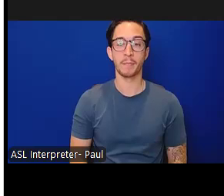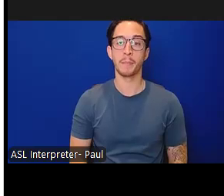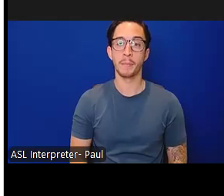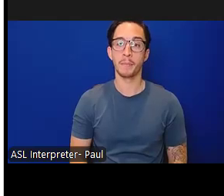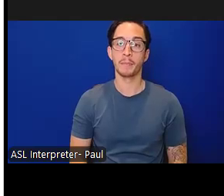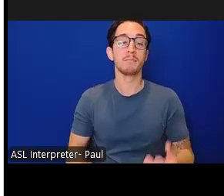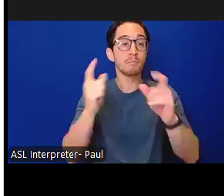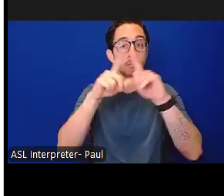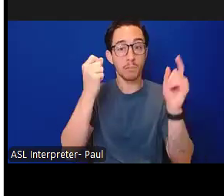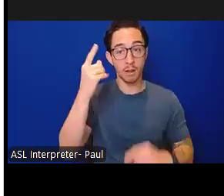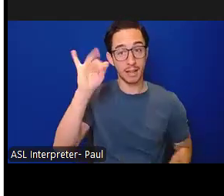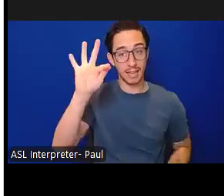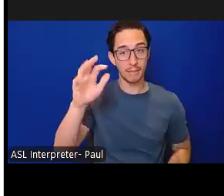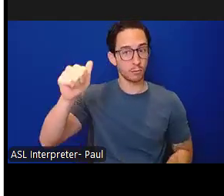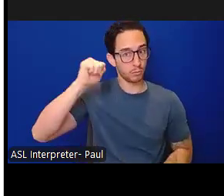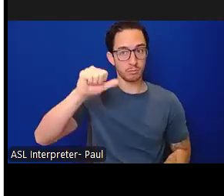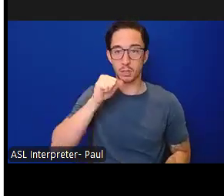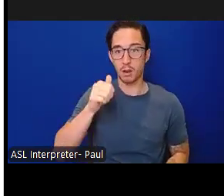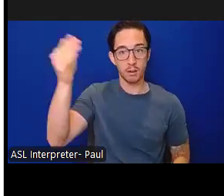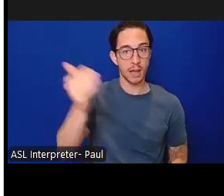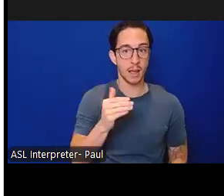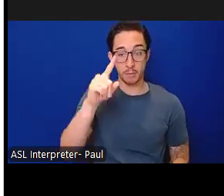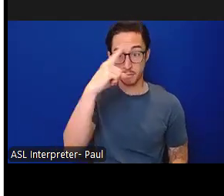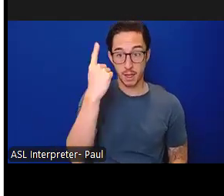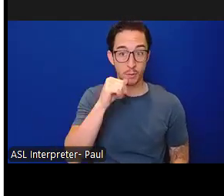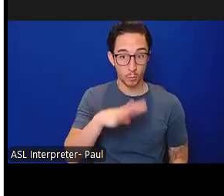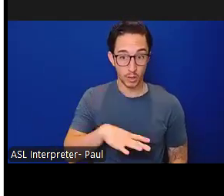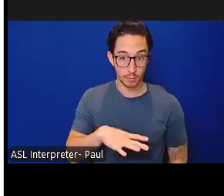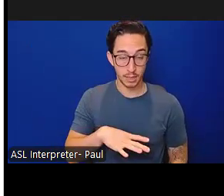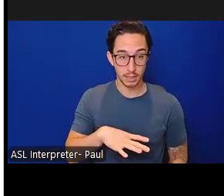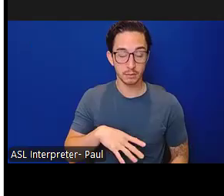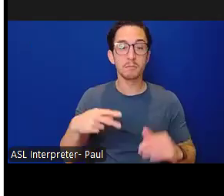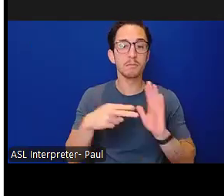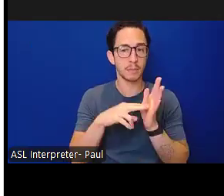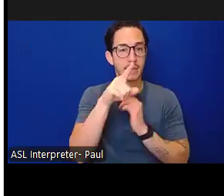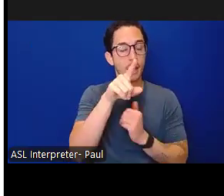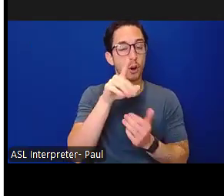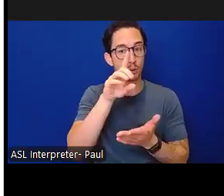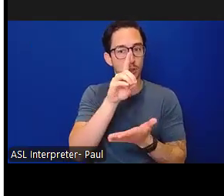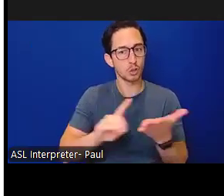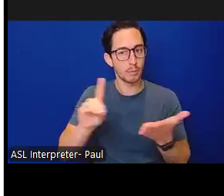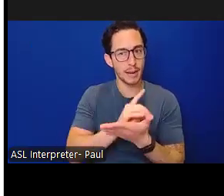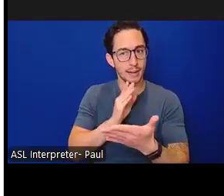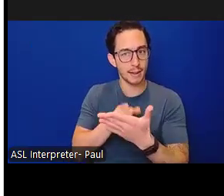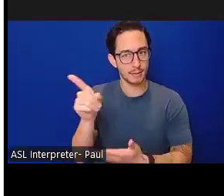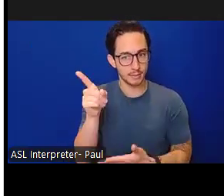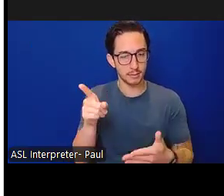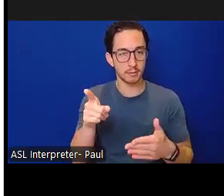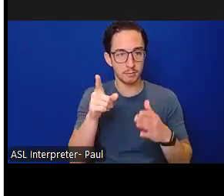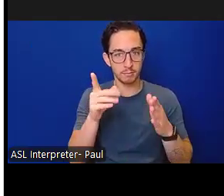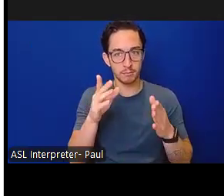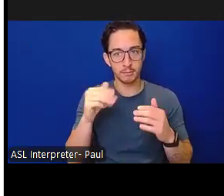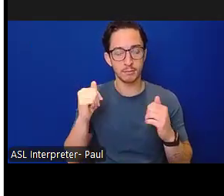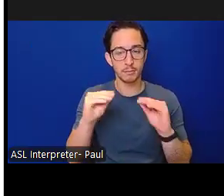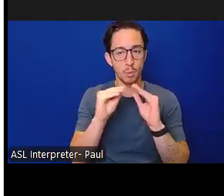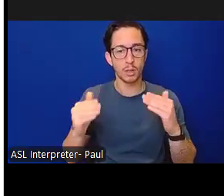But if they refuse to hire Black women, they're being discriminatory in a way that is easier